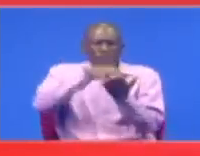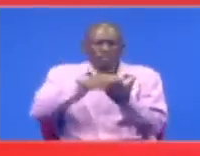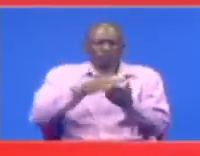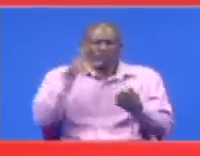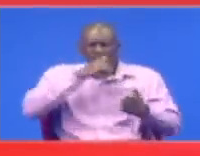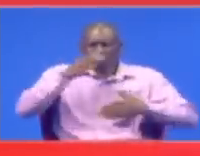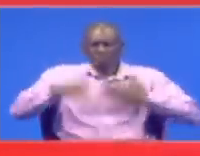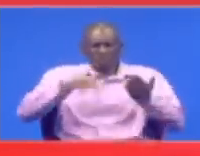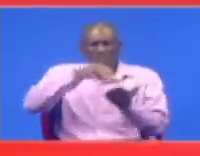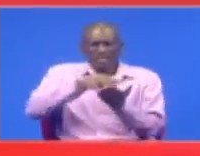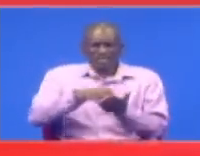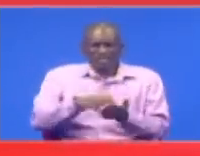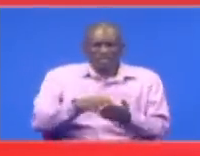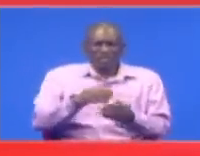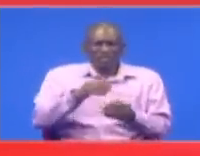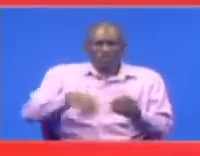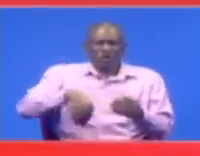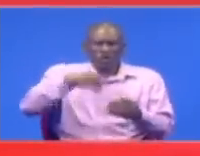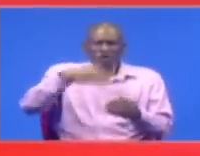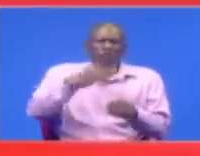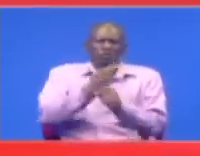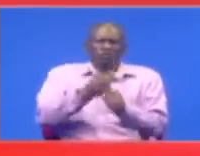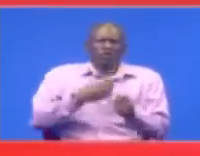used to have almost a circular effect.